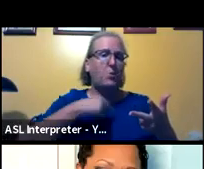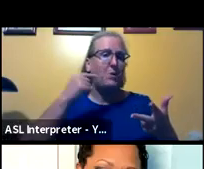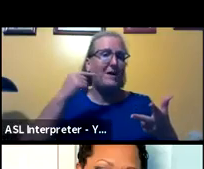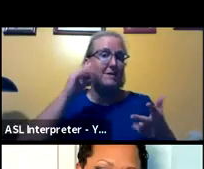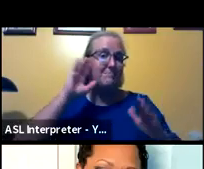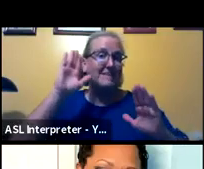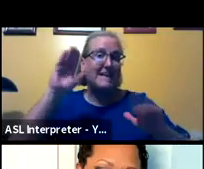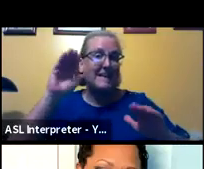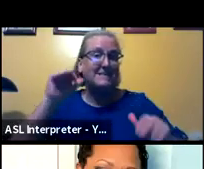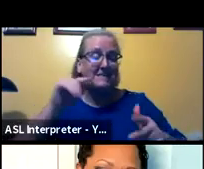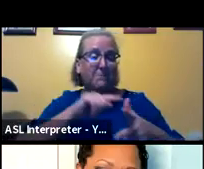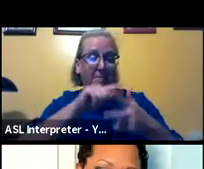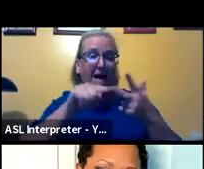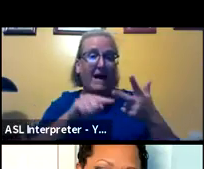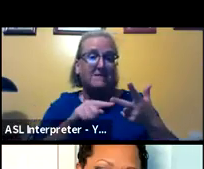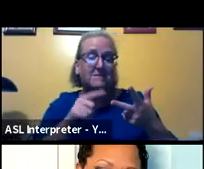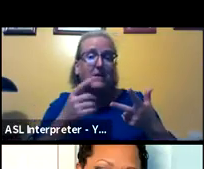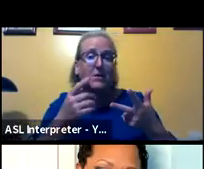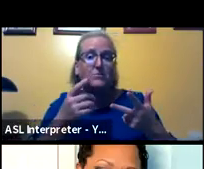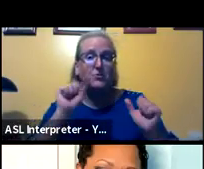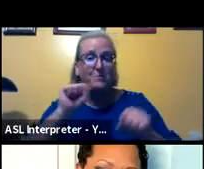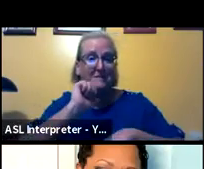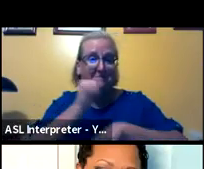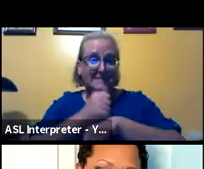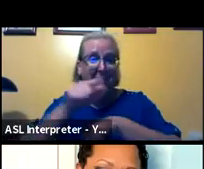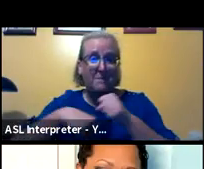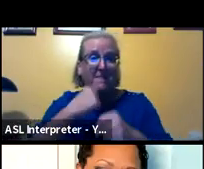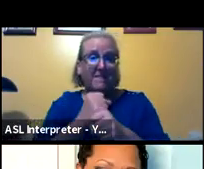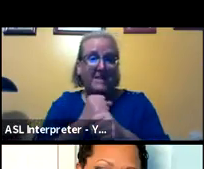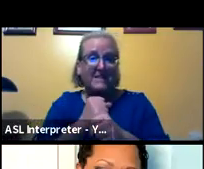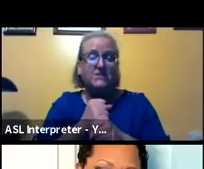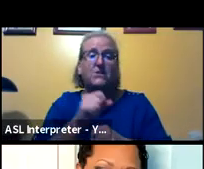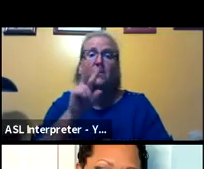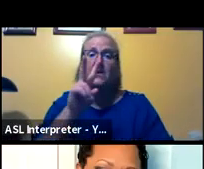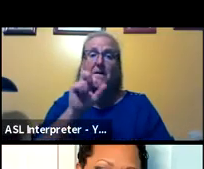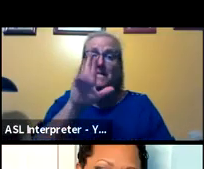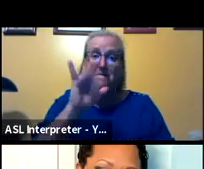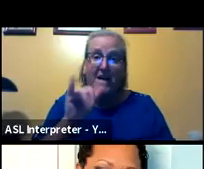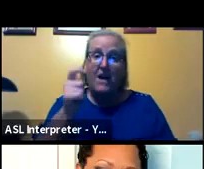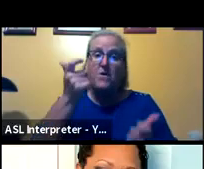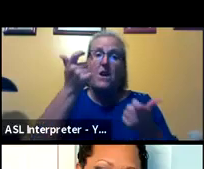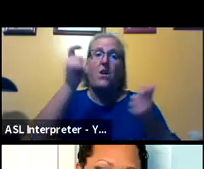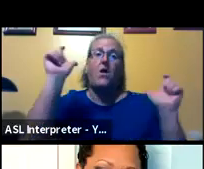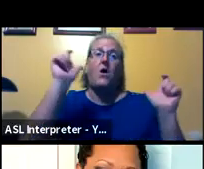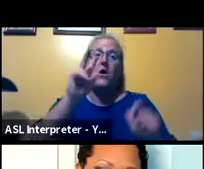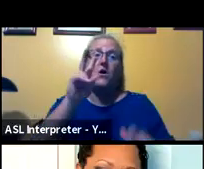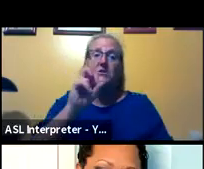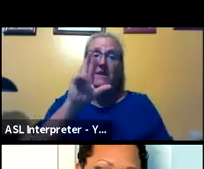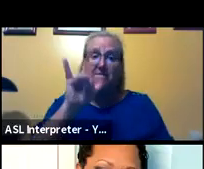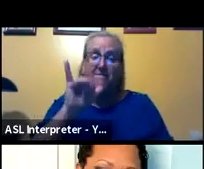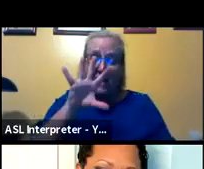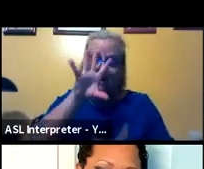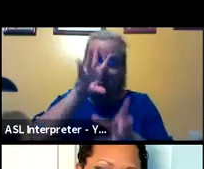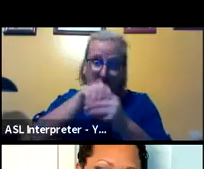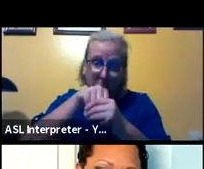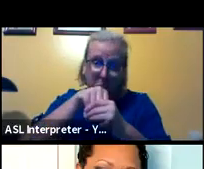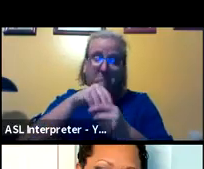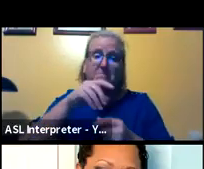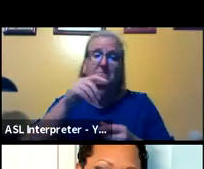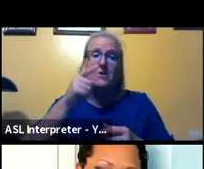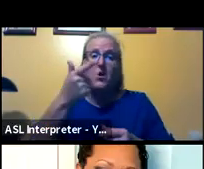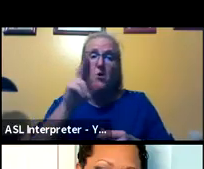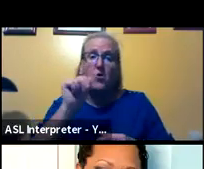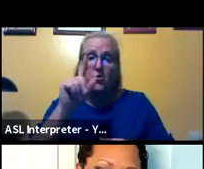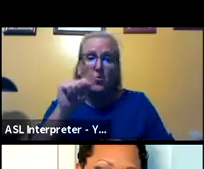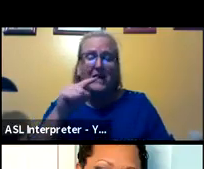be able to be in place this year. They are very large, very comprehensive grants to provide